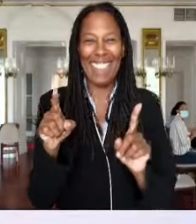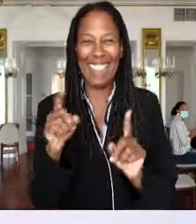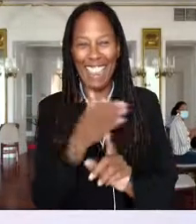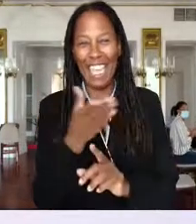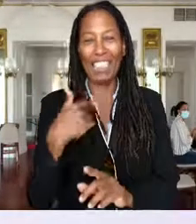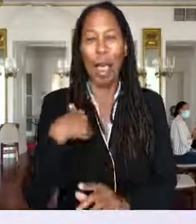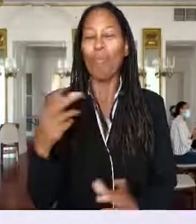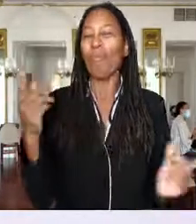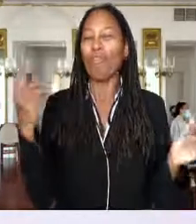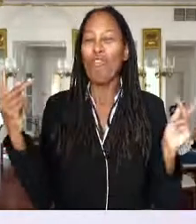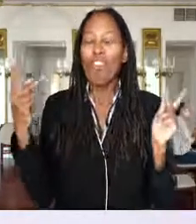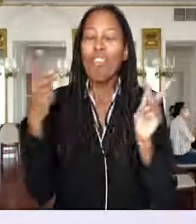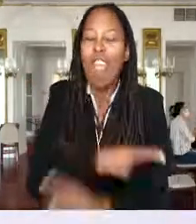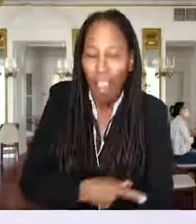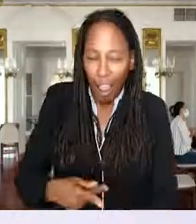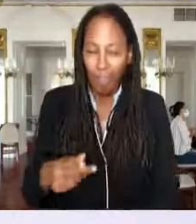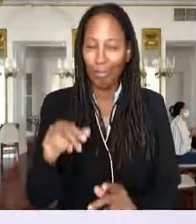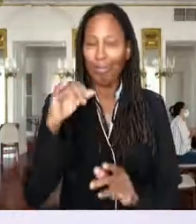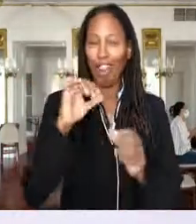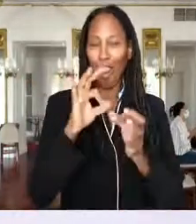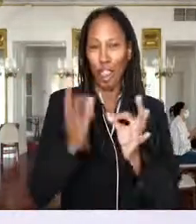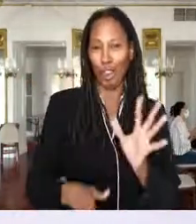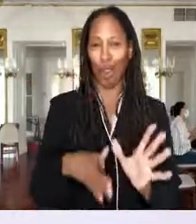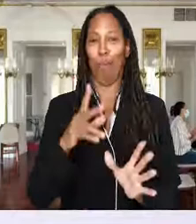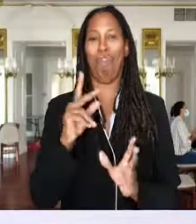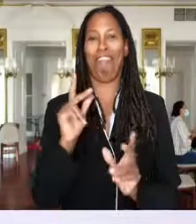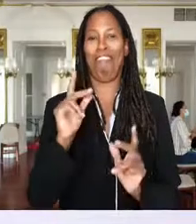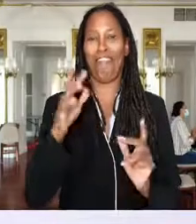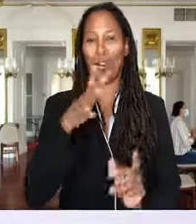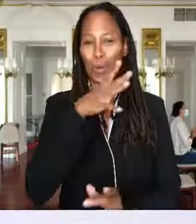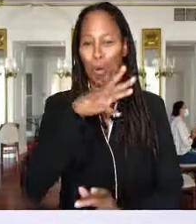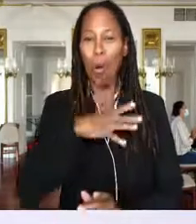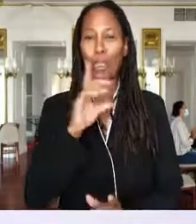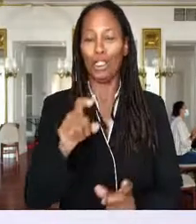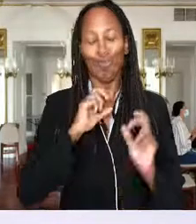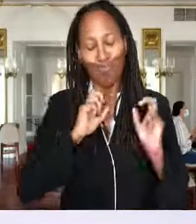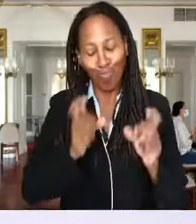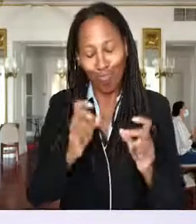hearing impaired. I'll slow down. I see her hustling.